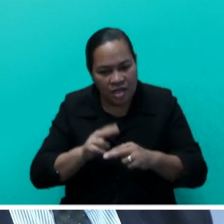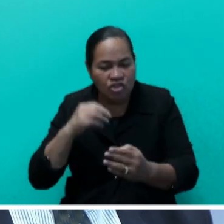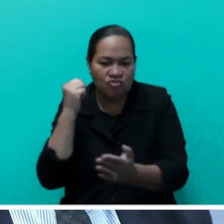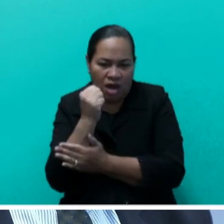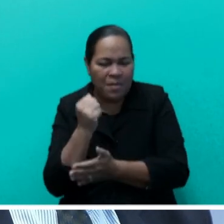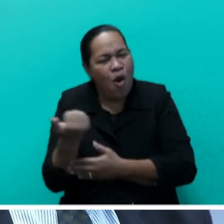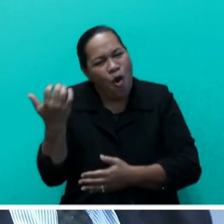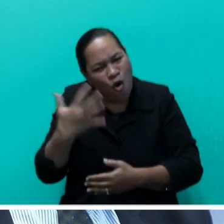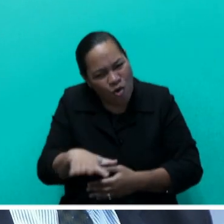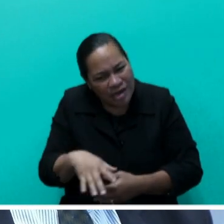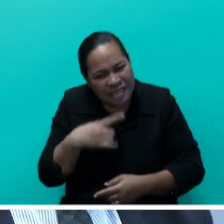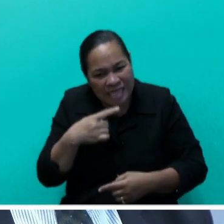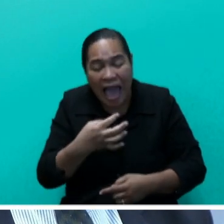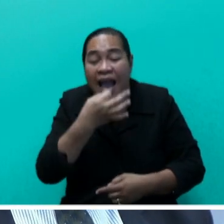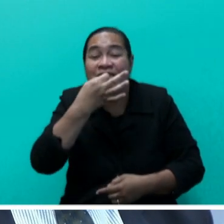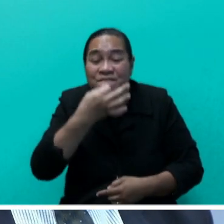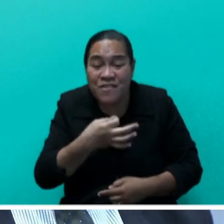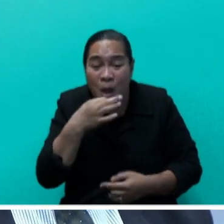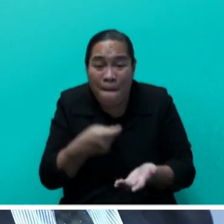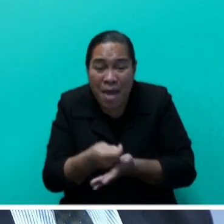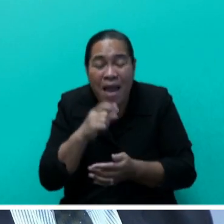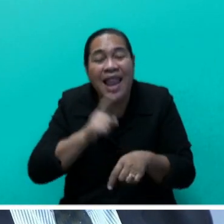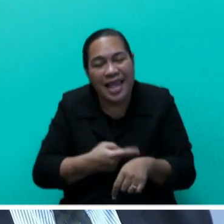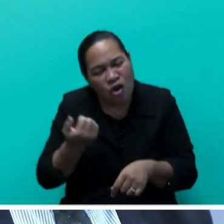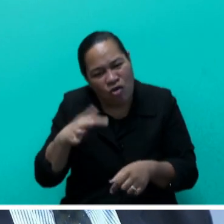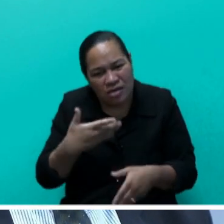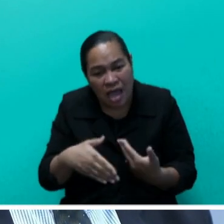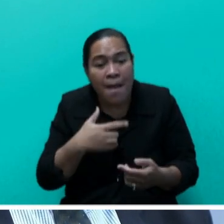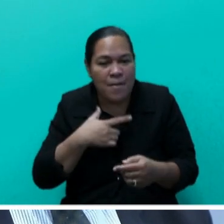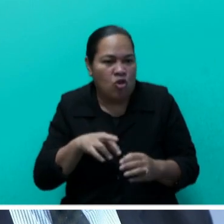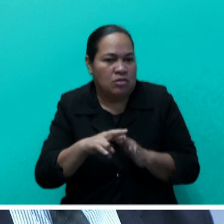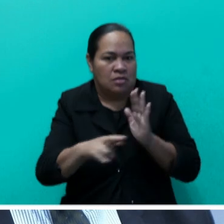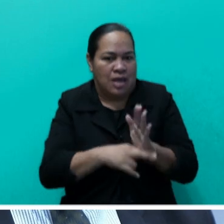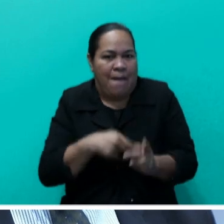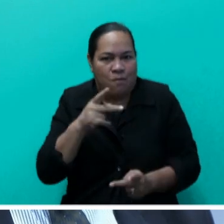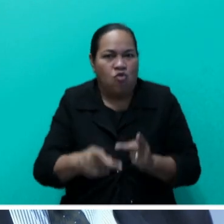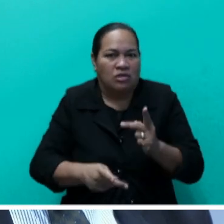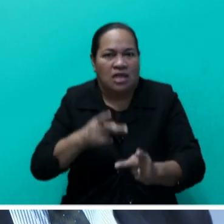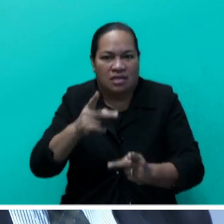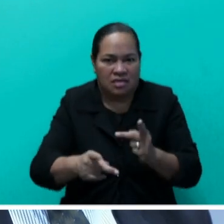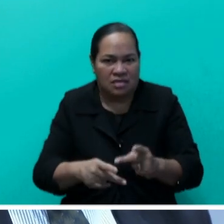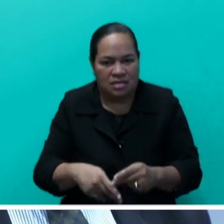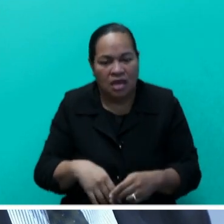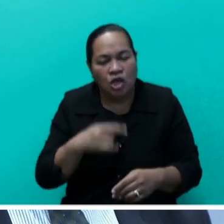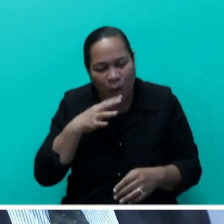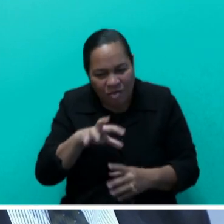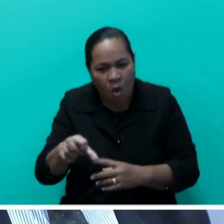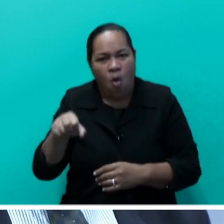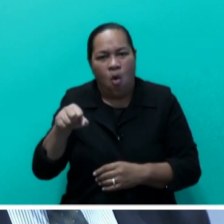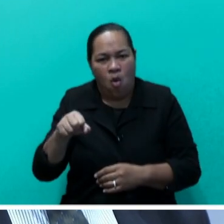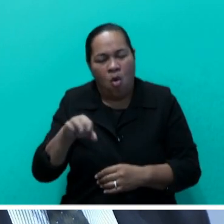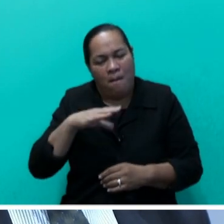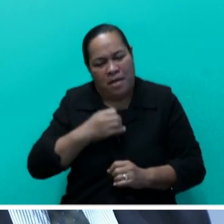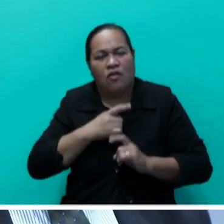stated that a few payments were late due to regulatory processes that had to be complied